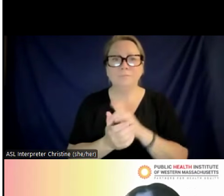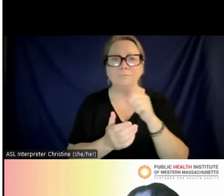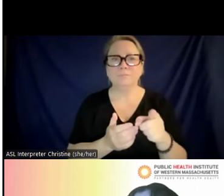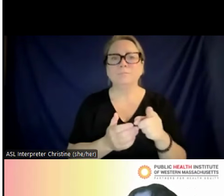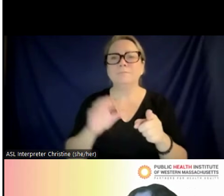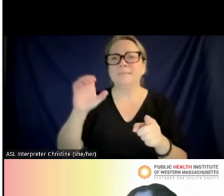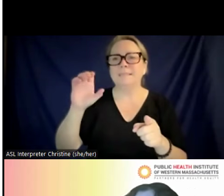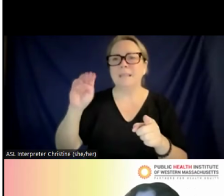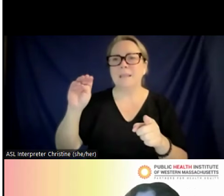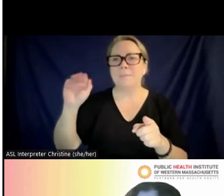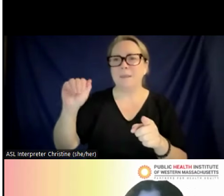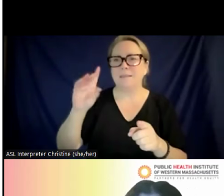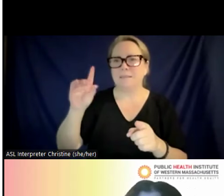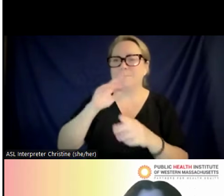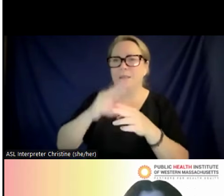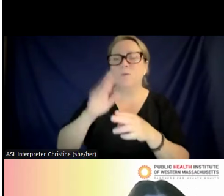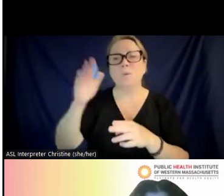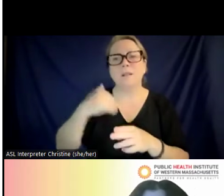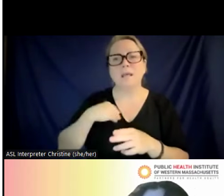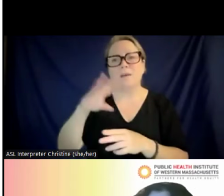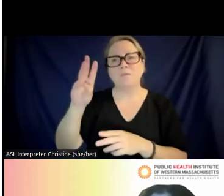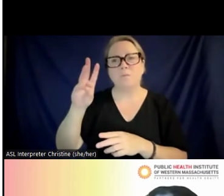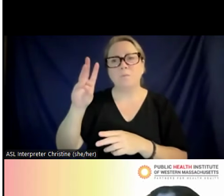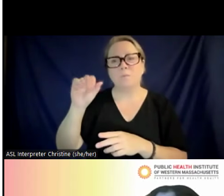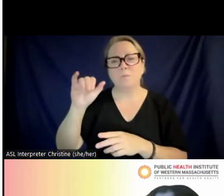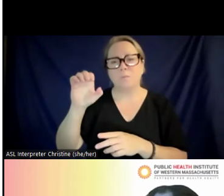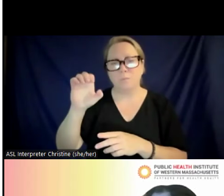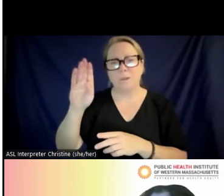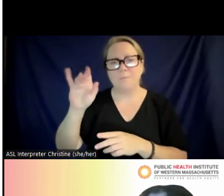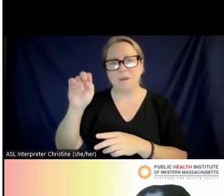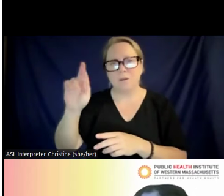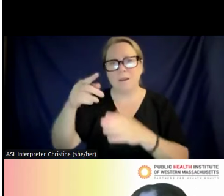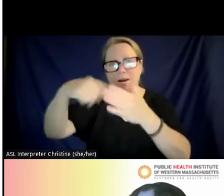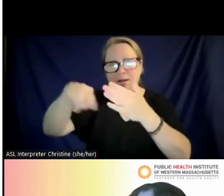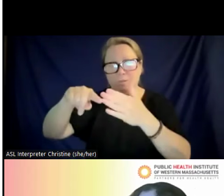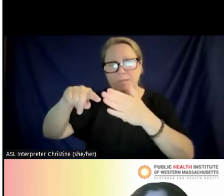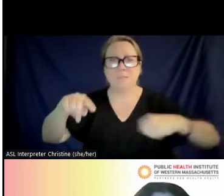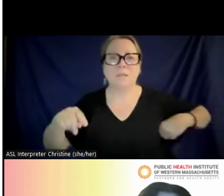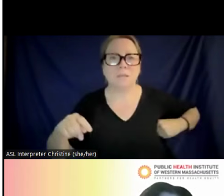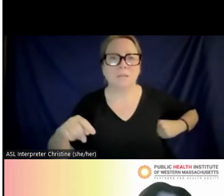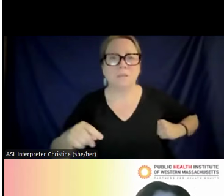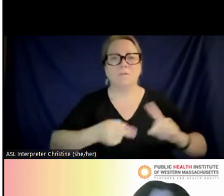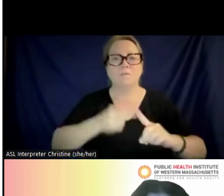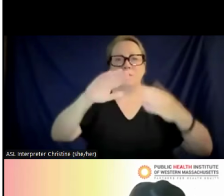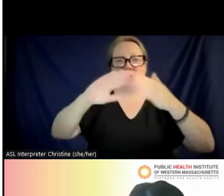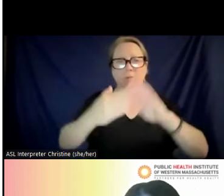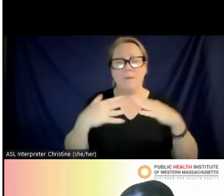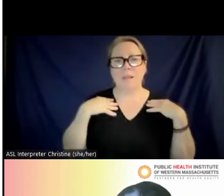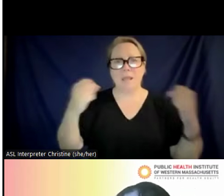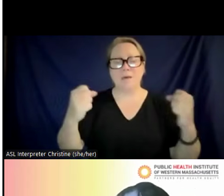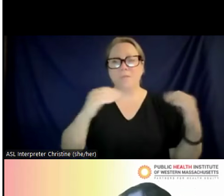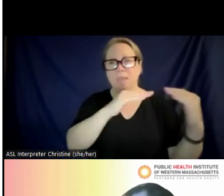mentioned this, but there will be a webinar next week as well from the Community Health Equity